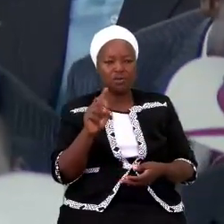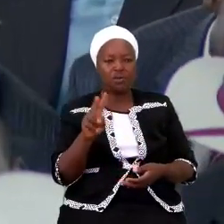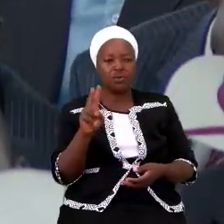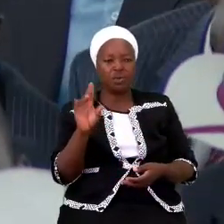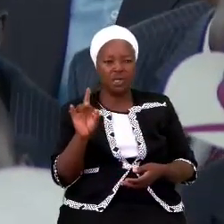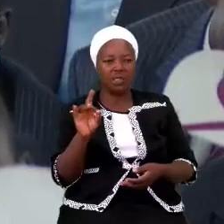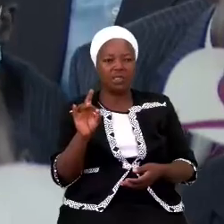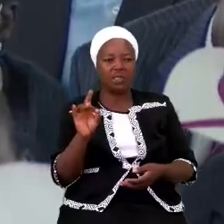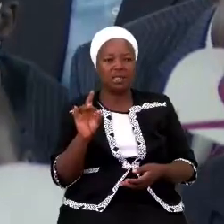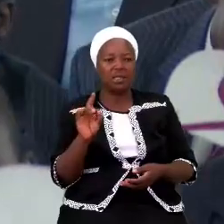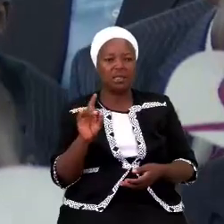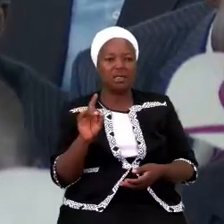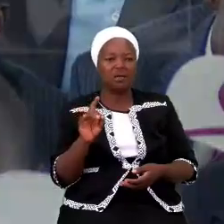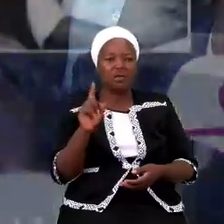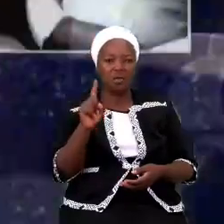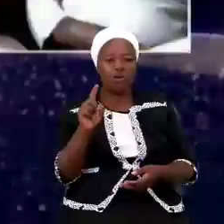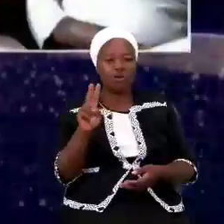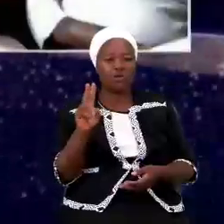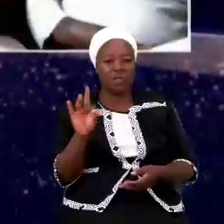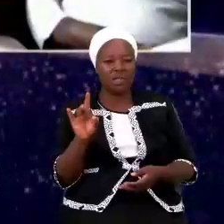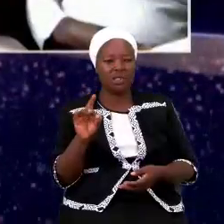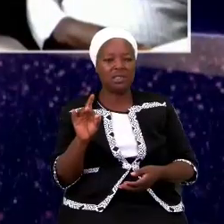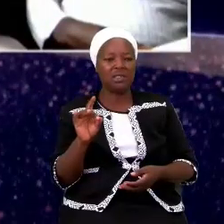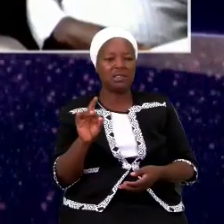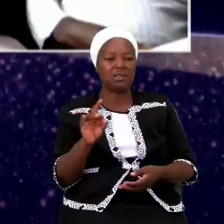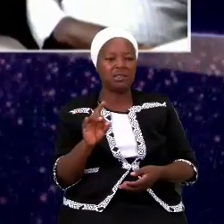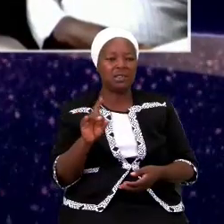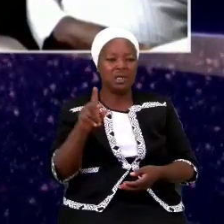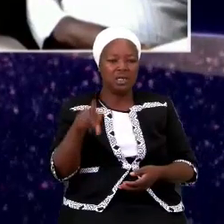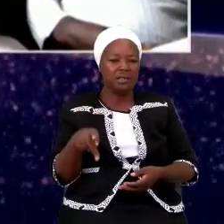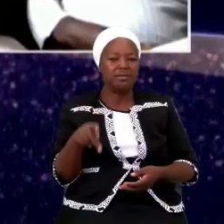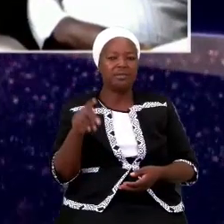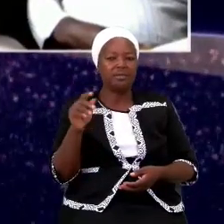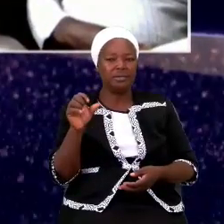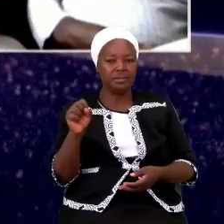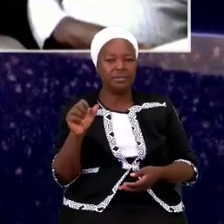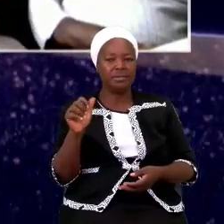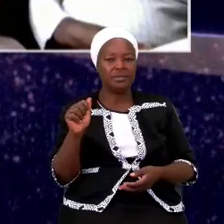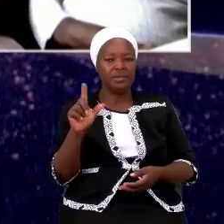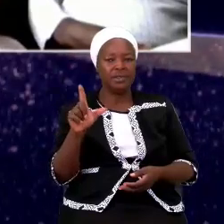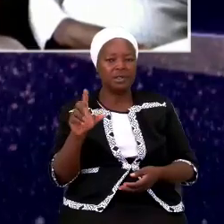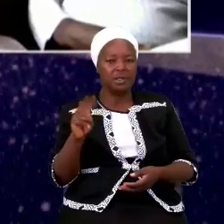119. And we're looking at 128. It said, therefore, I esteem all thy